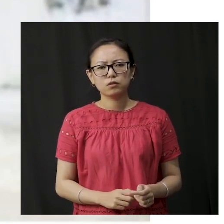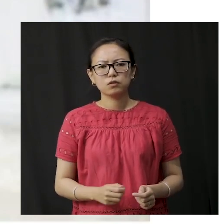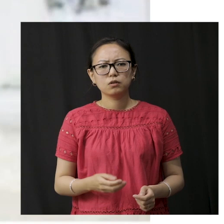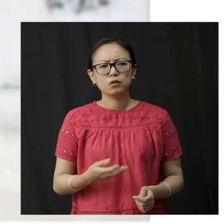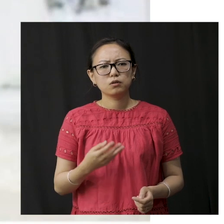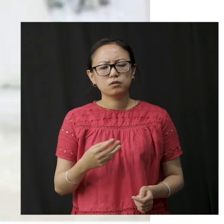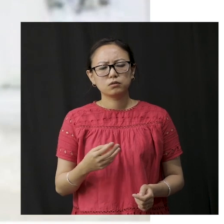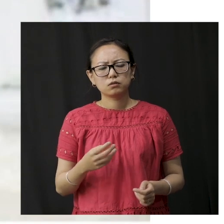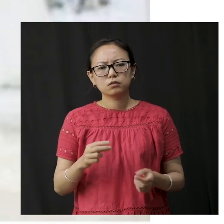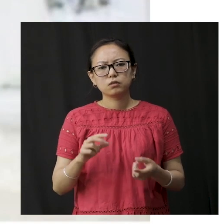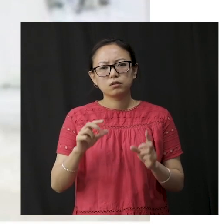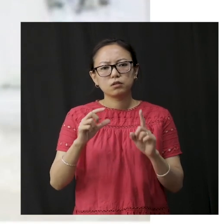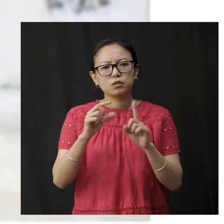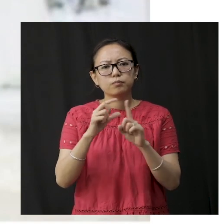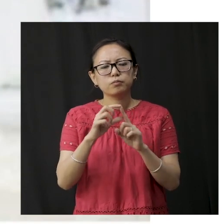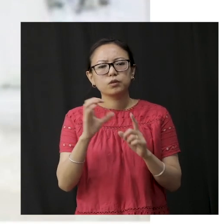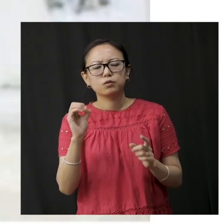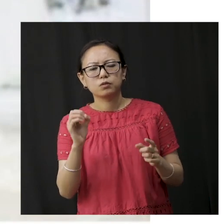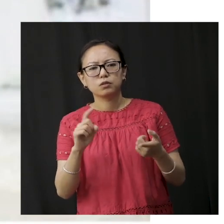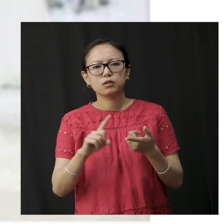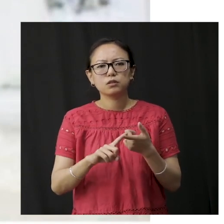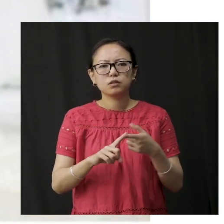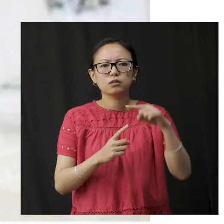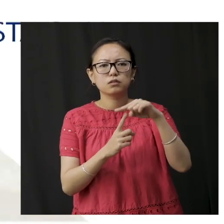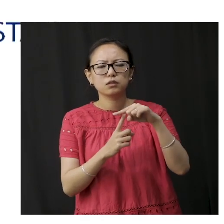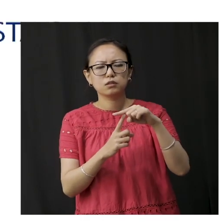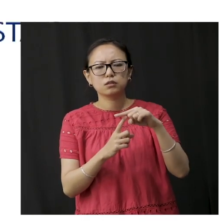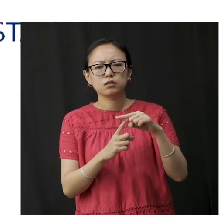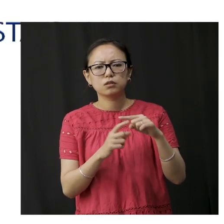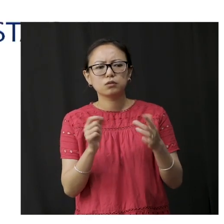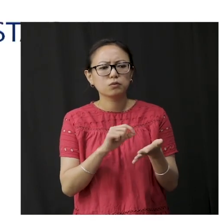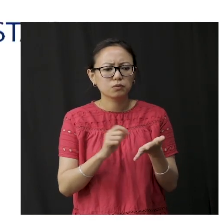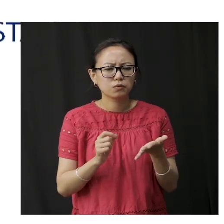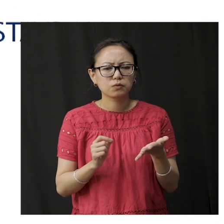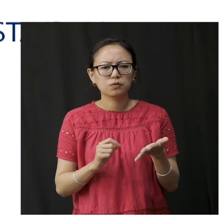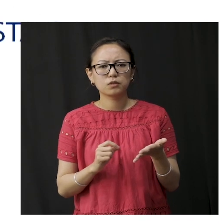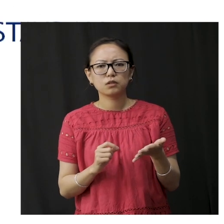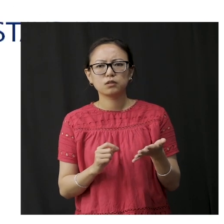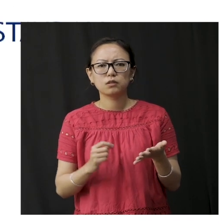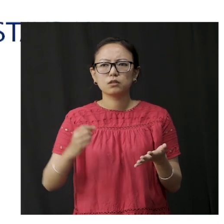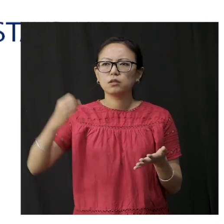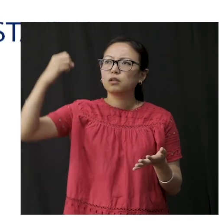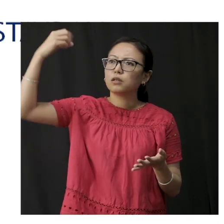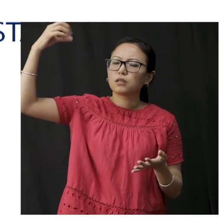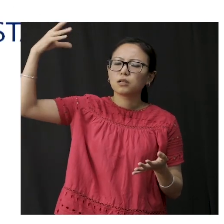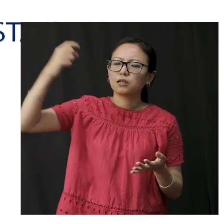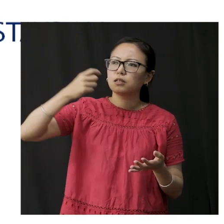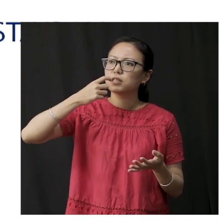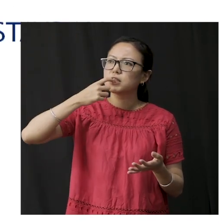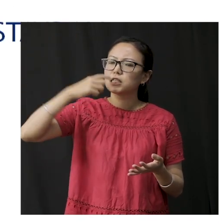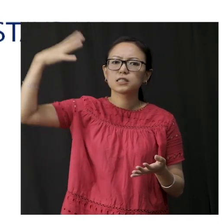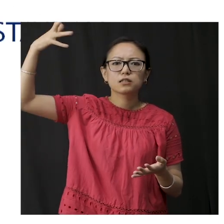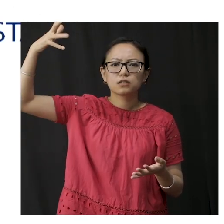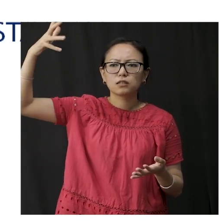compare the sun and the moon to this lantern? Because they all give light. Like the sun and the